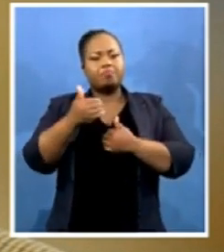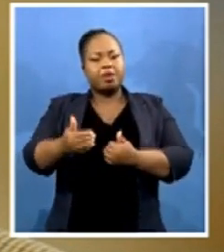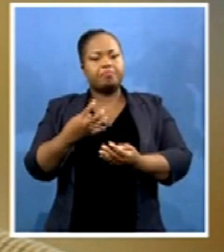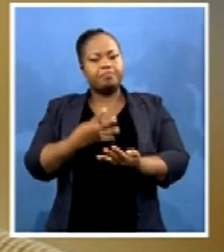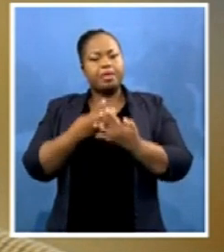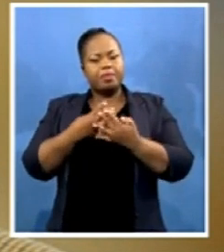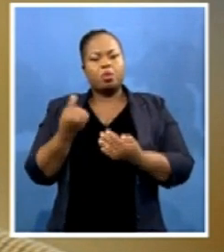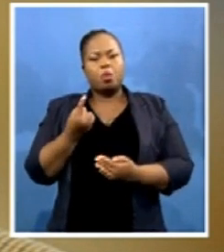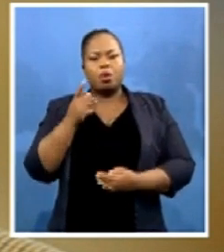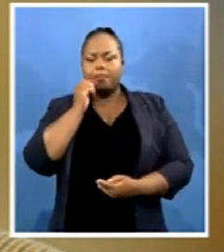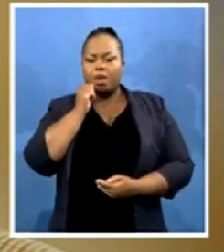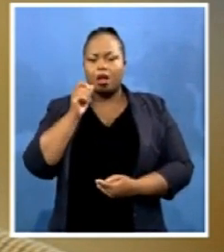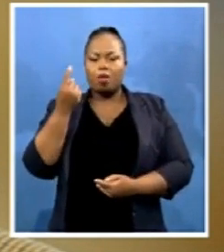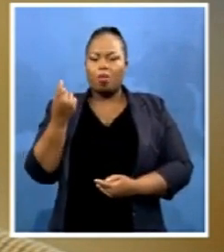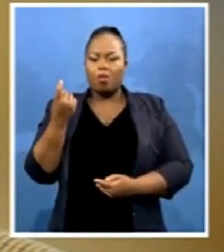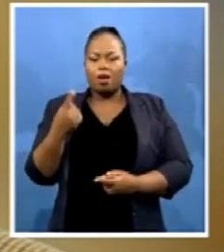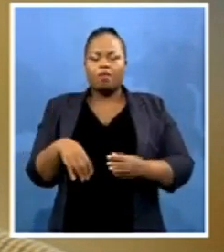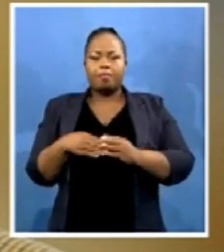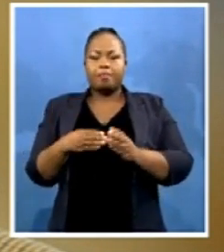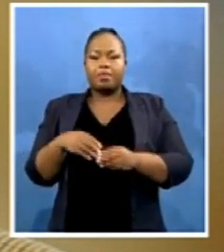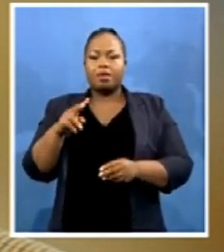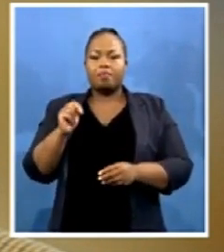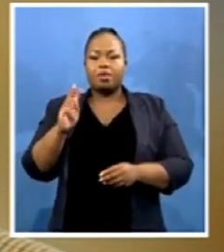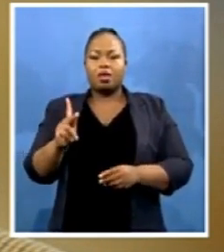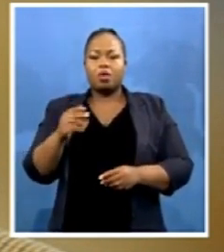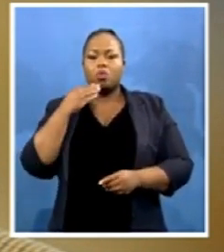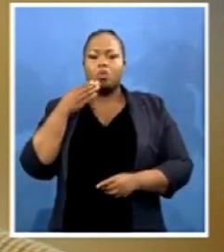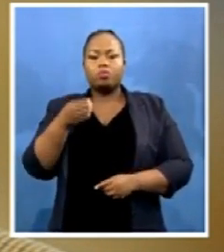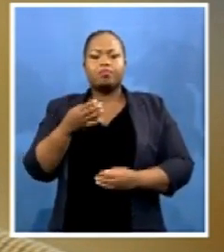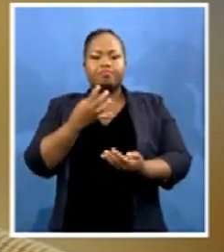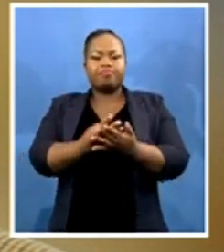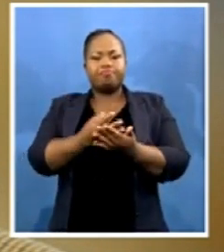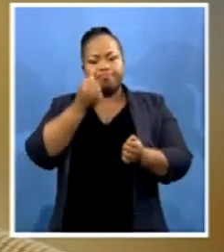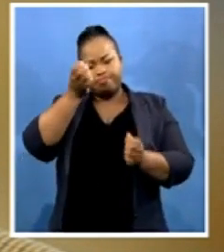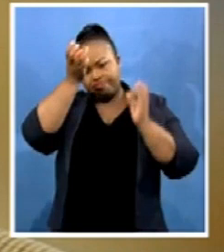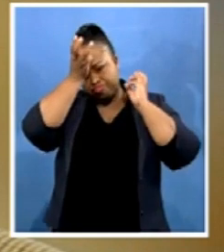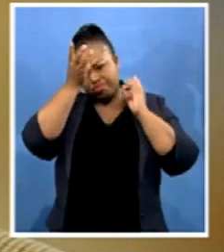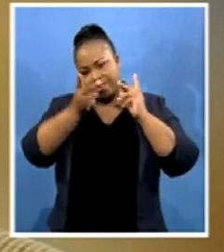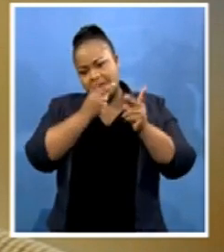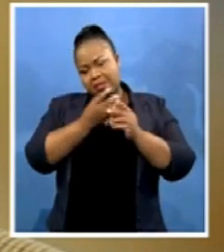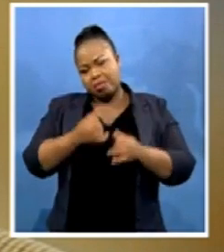be arrested and sentenced. Goldberg served about 22 years of his sentence.